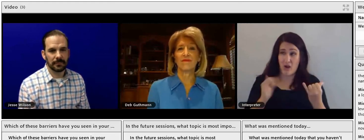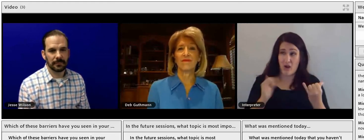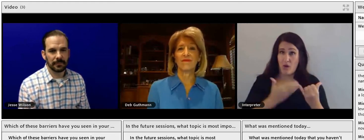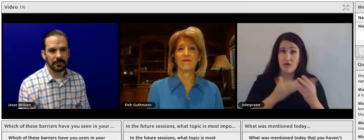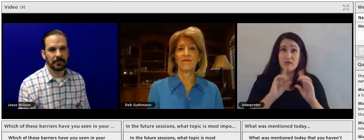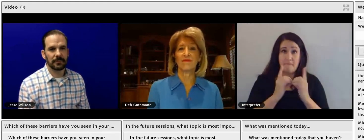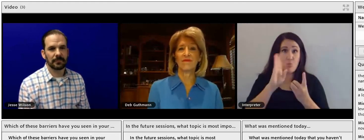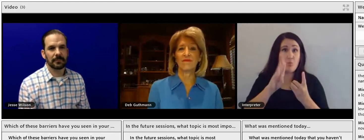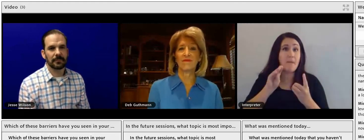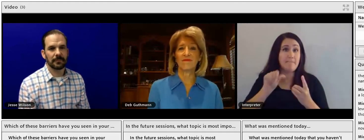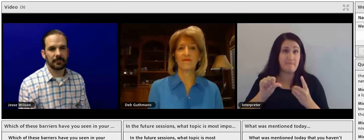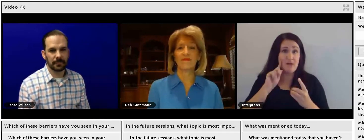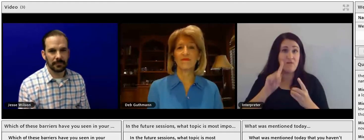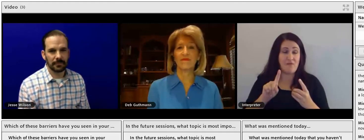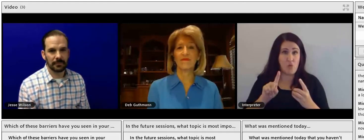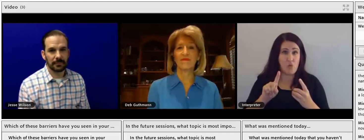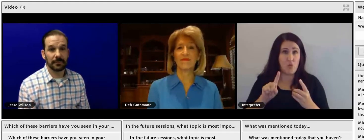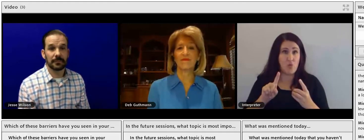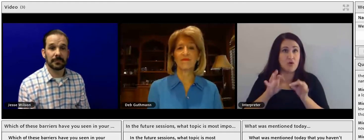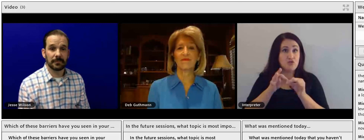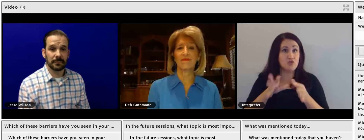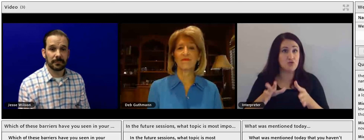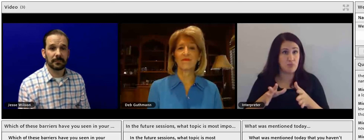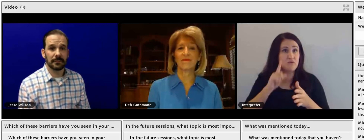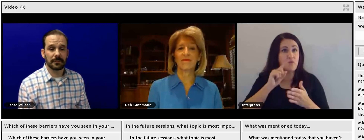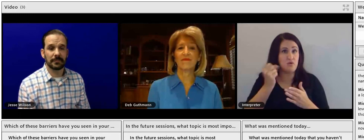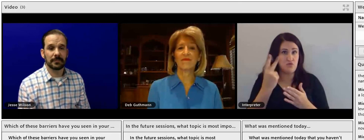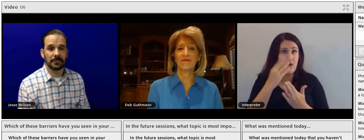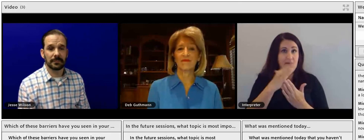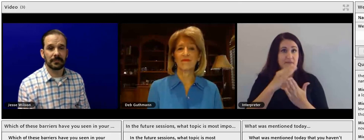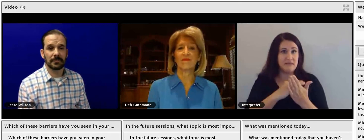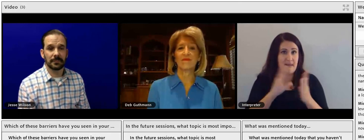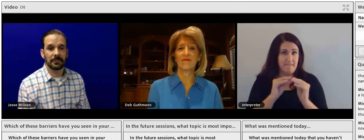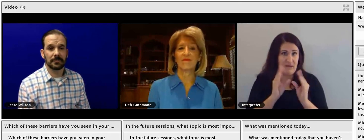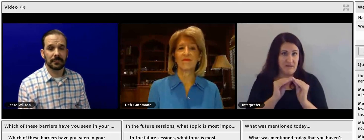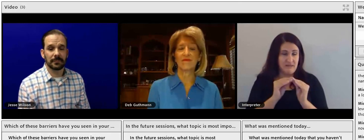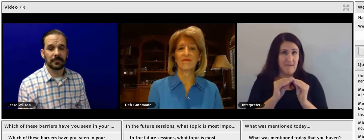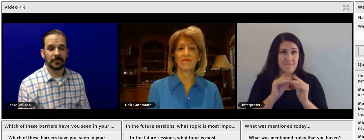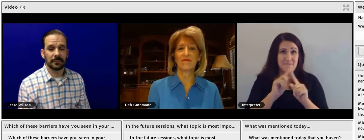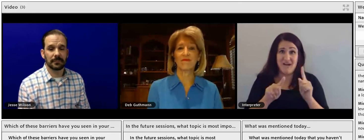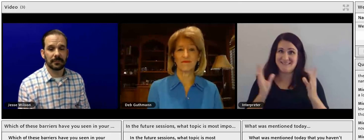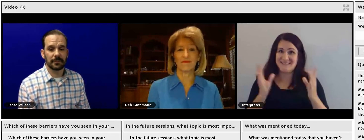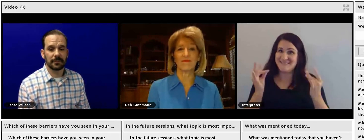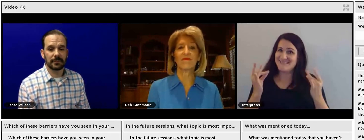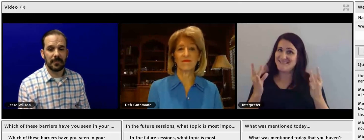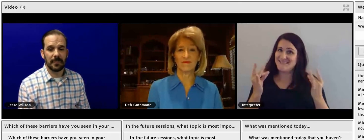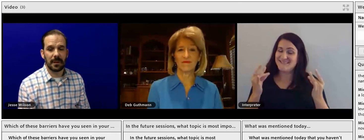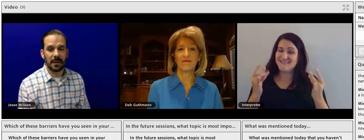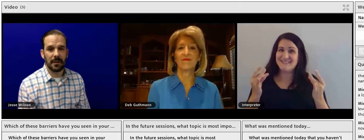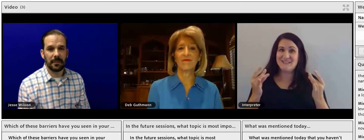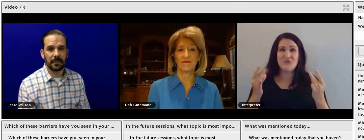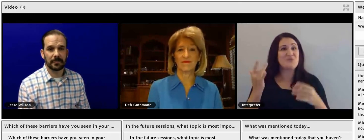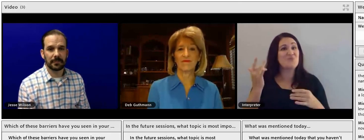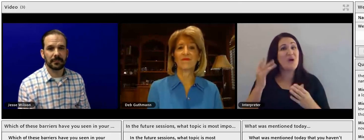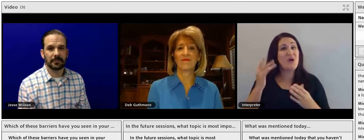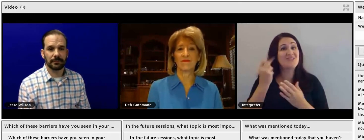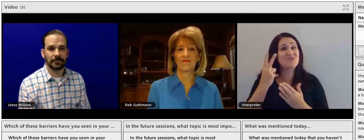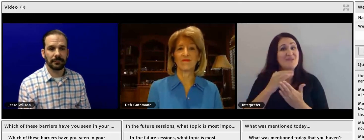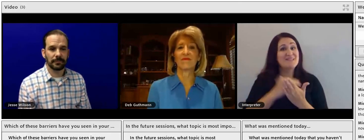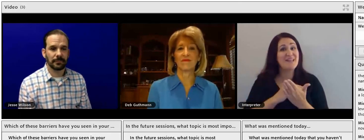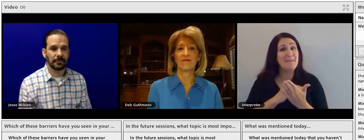pay for interpreters at 12-step meetings, but that's very controversial because the 12-step meetings and the